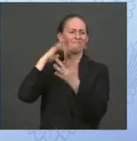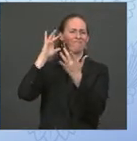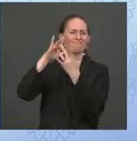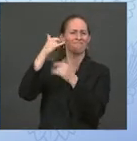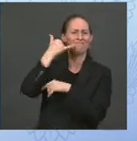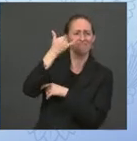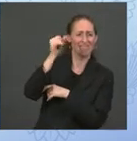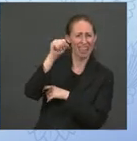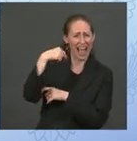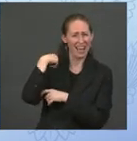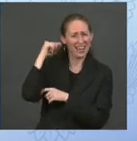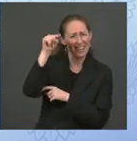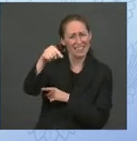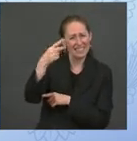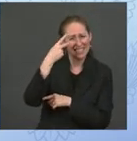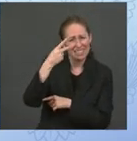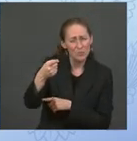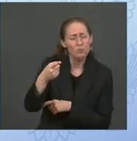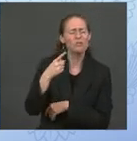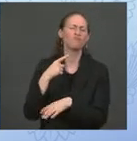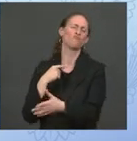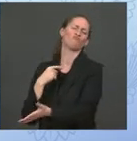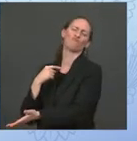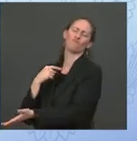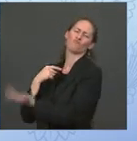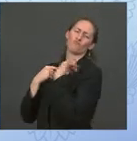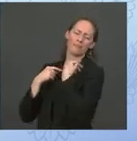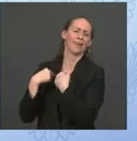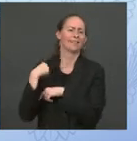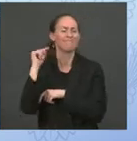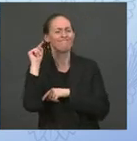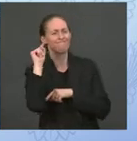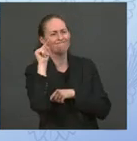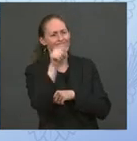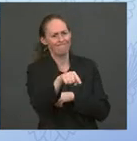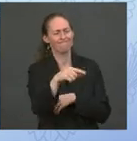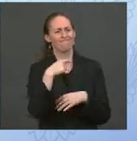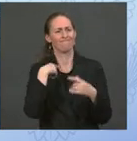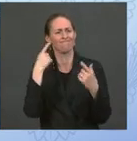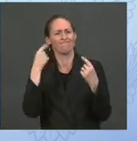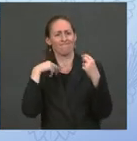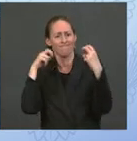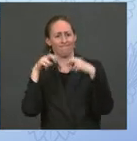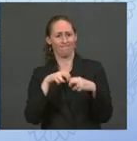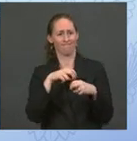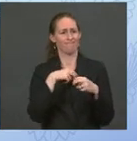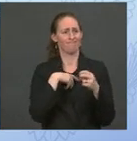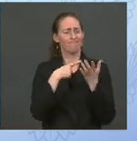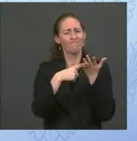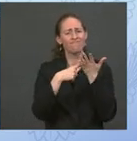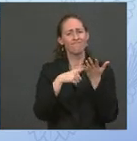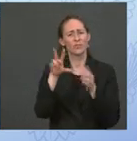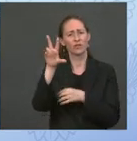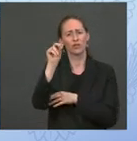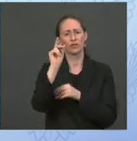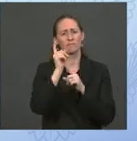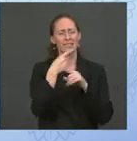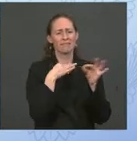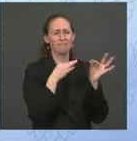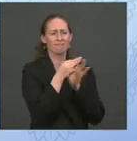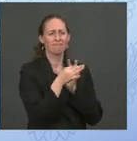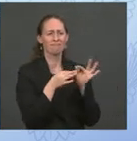you? And he said, of course. I went down and sat with him for half an hour. I told him what was happening. He just looked at me. He said,